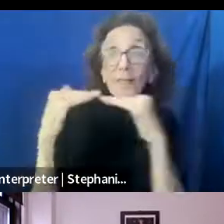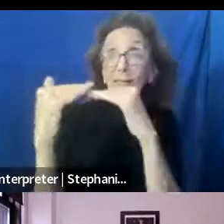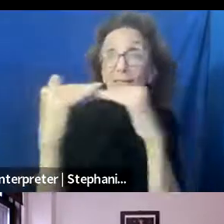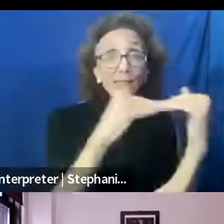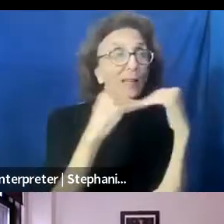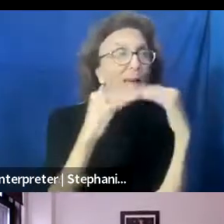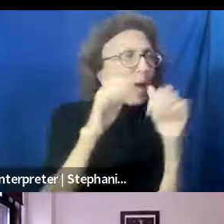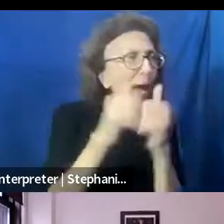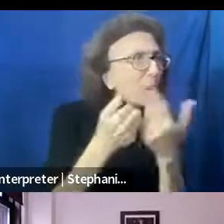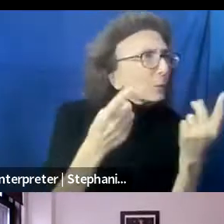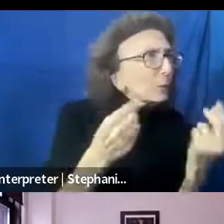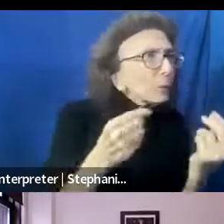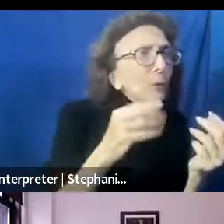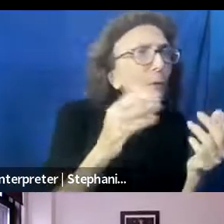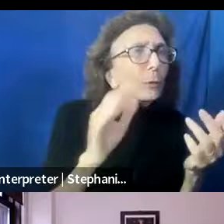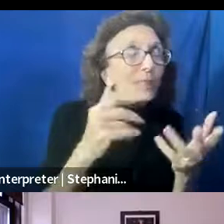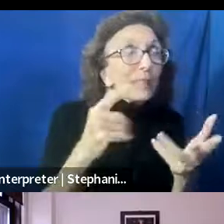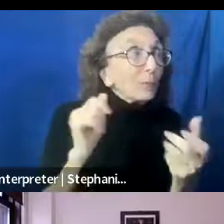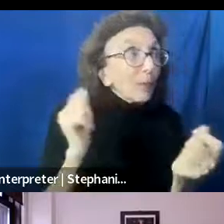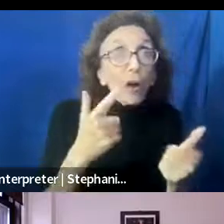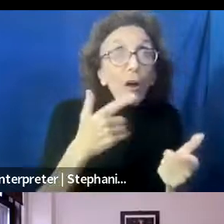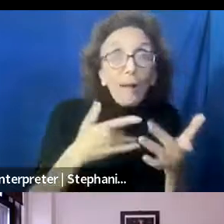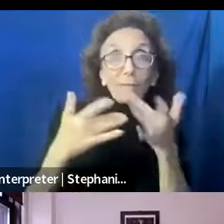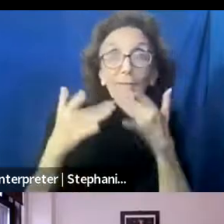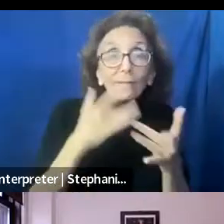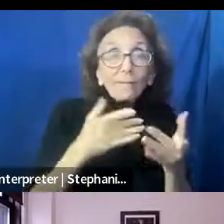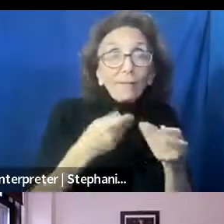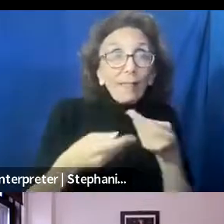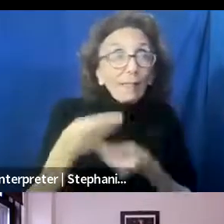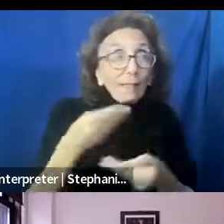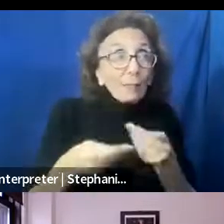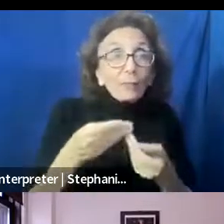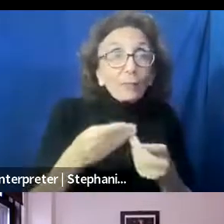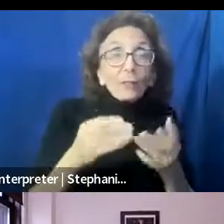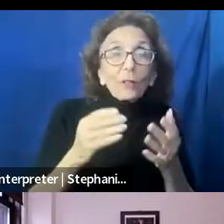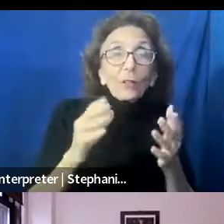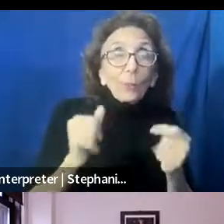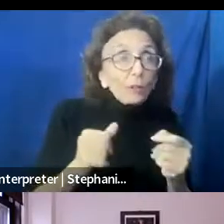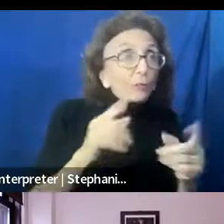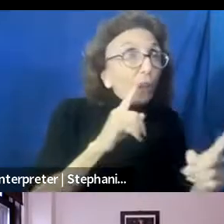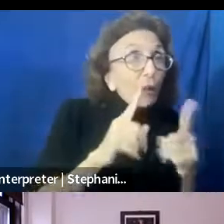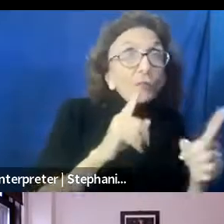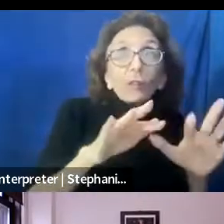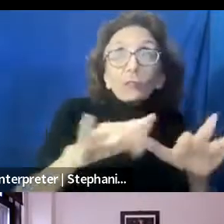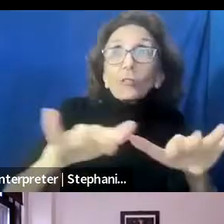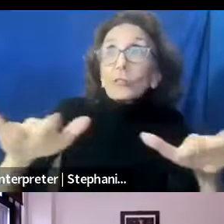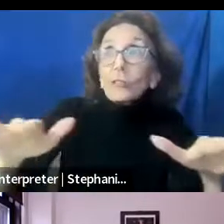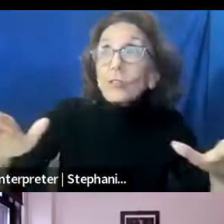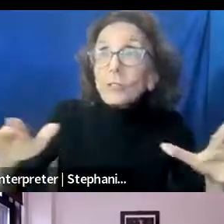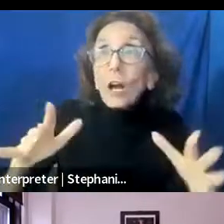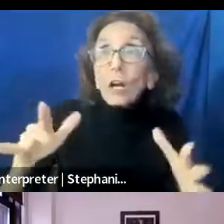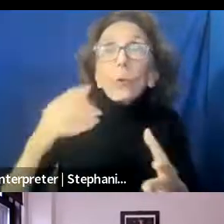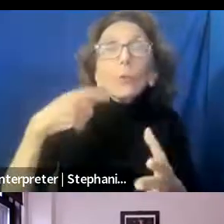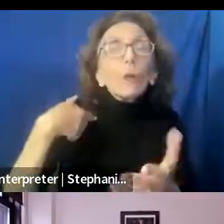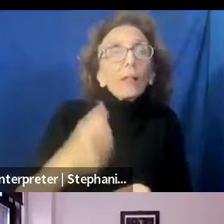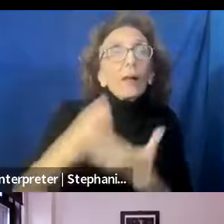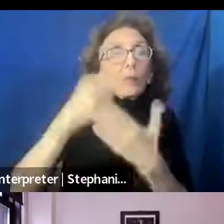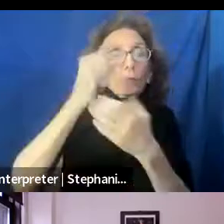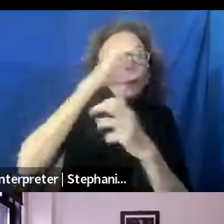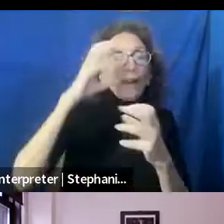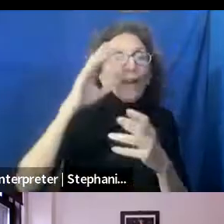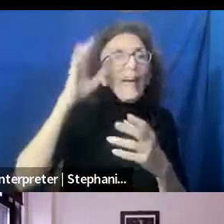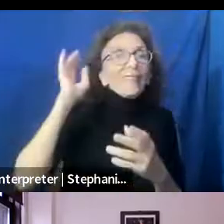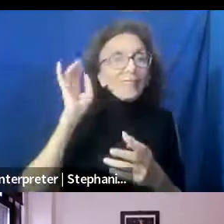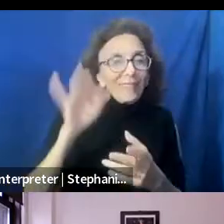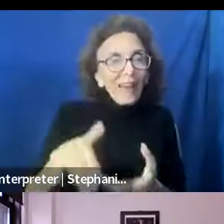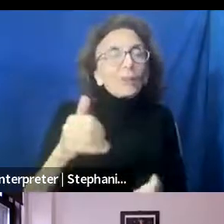they're managing their limited resources is a great source of good information that is going to be most responsive to